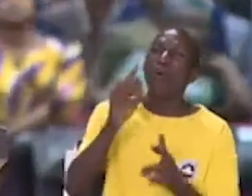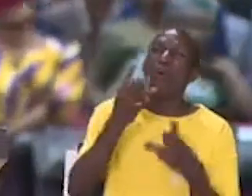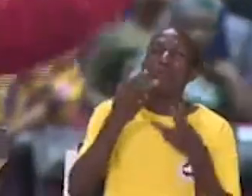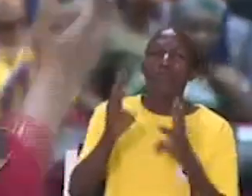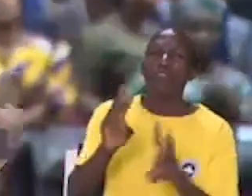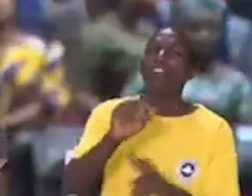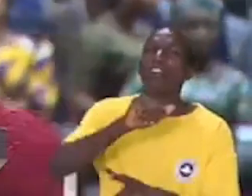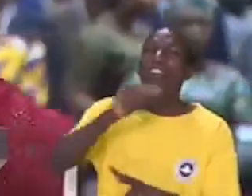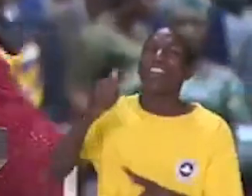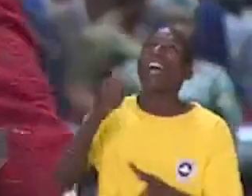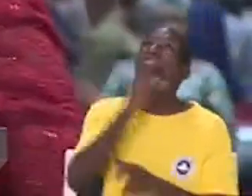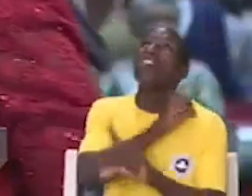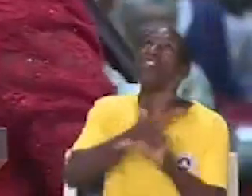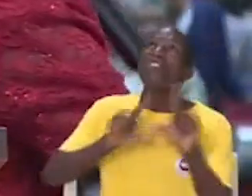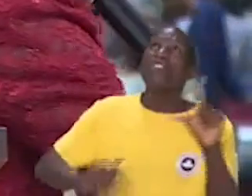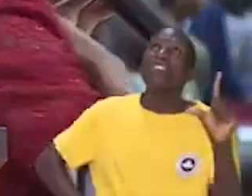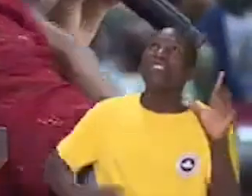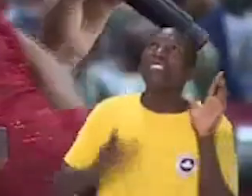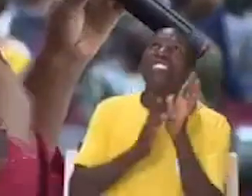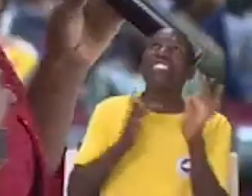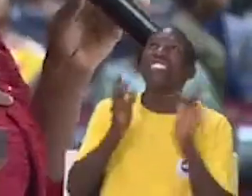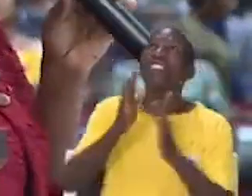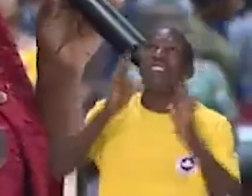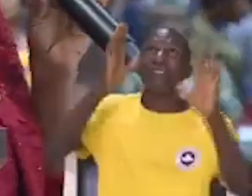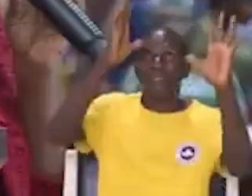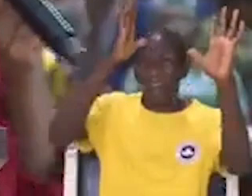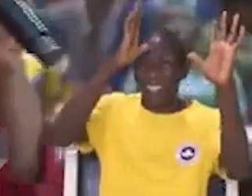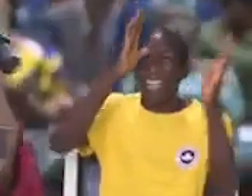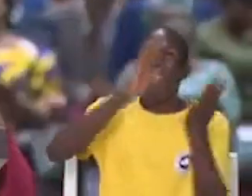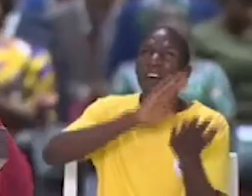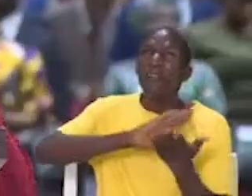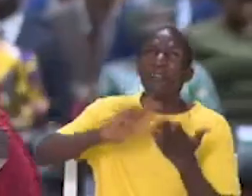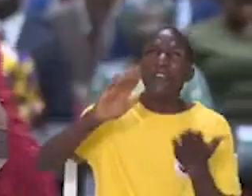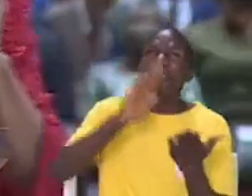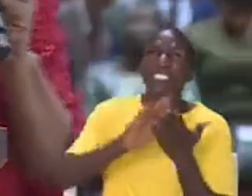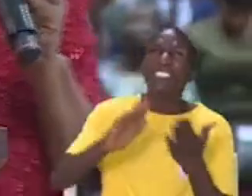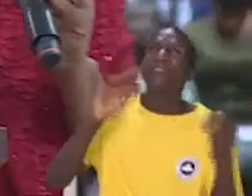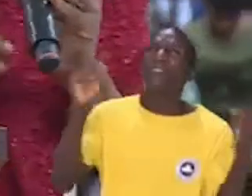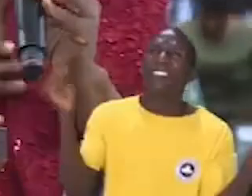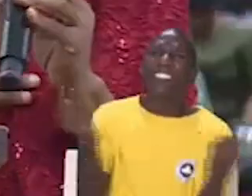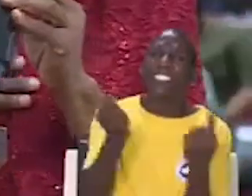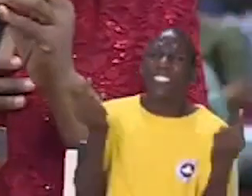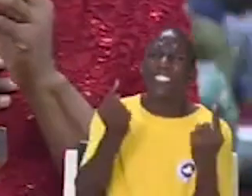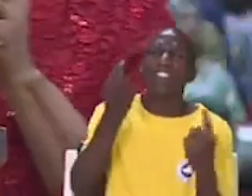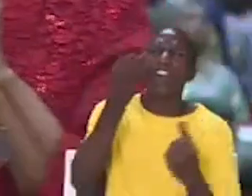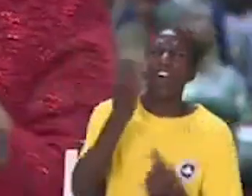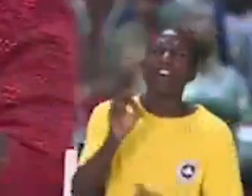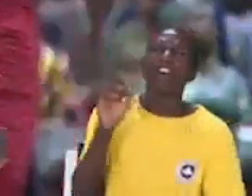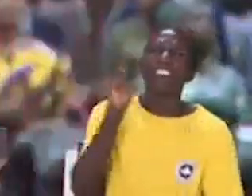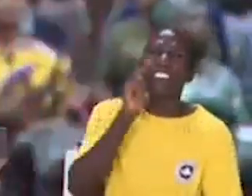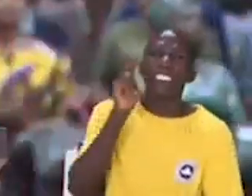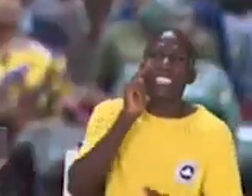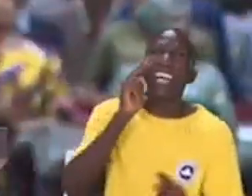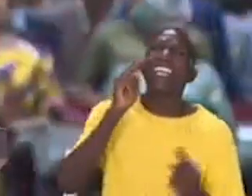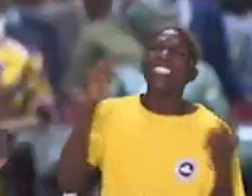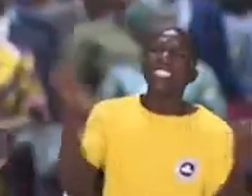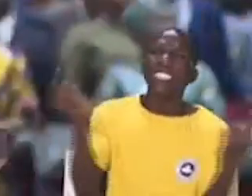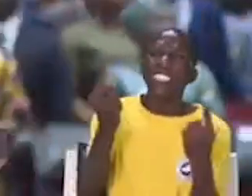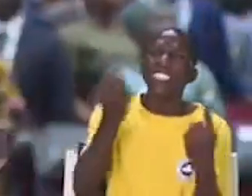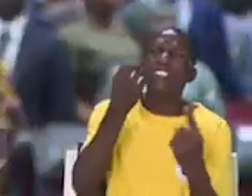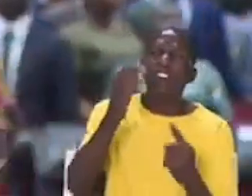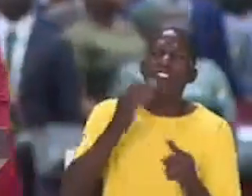please forgive my sins, the sins of Nigeria, the sins of my nation, the sins of